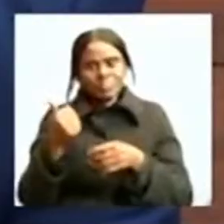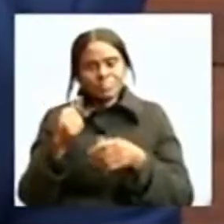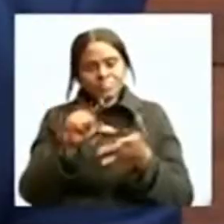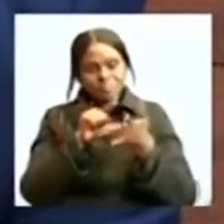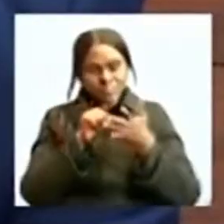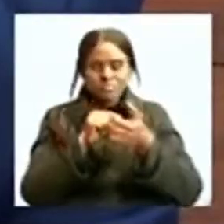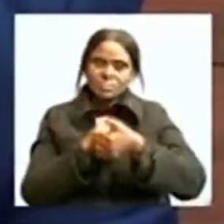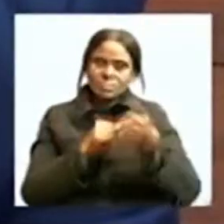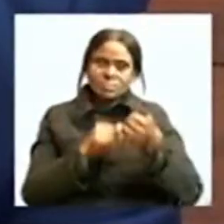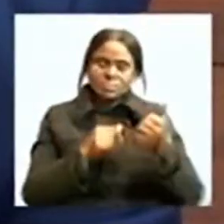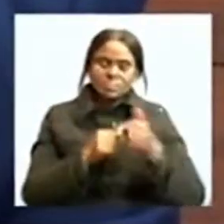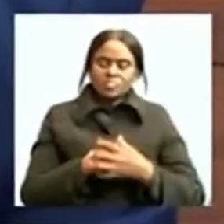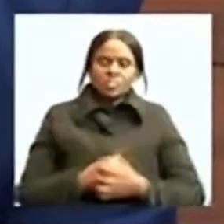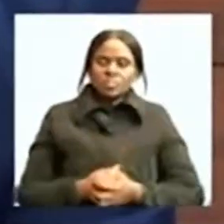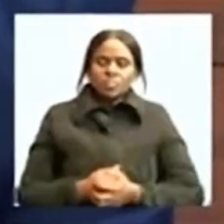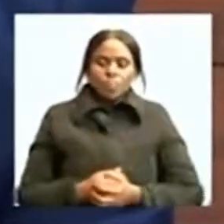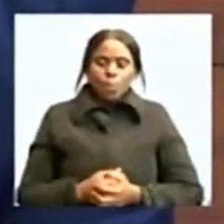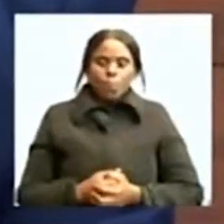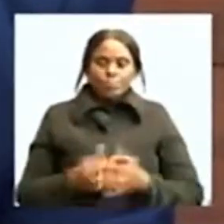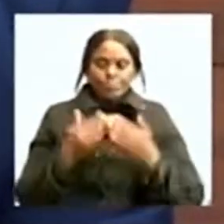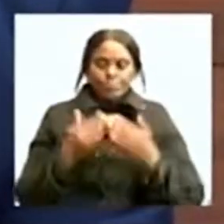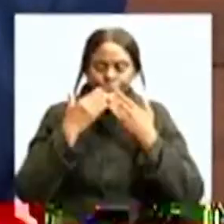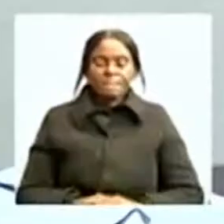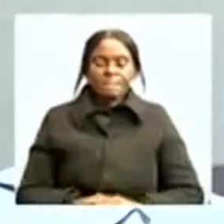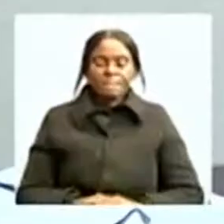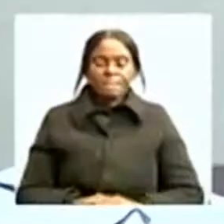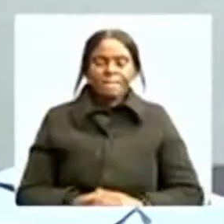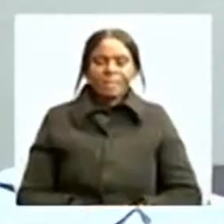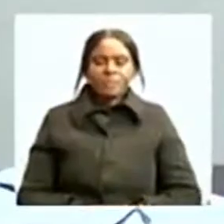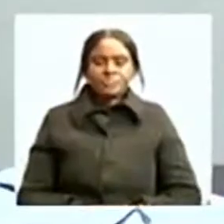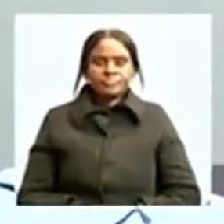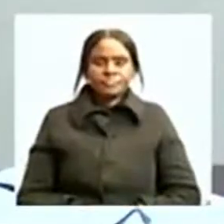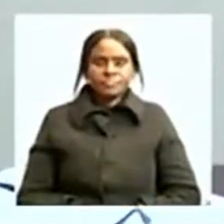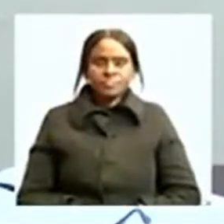loan elsewhere? Thank you. Thank you. PS?